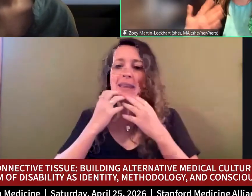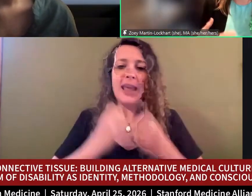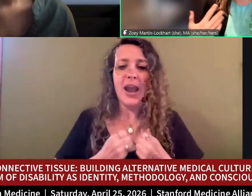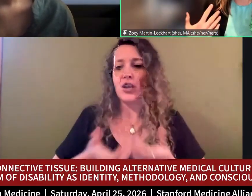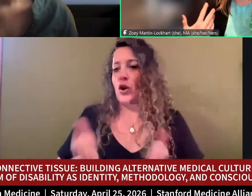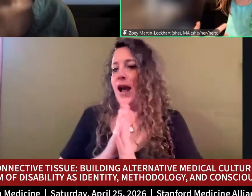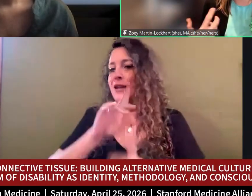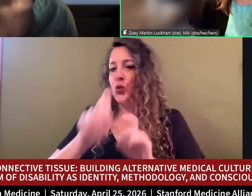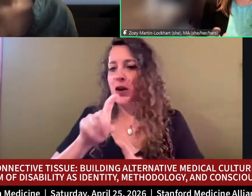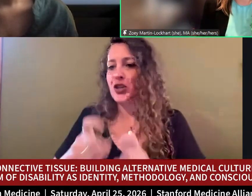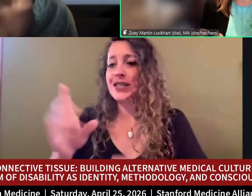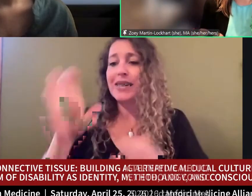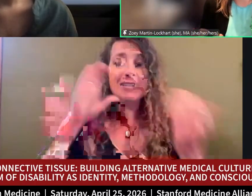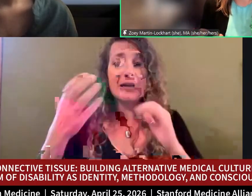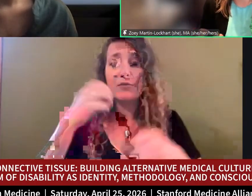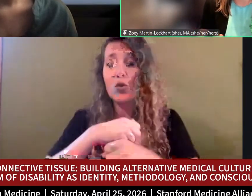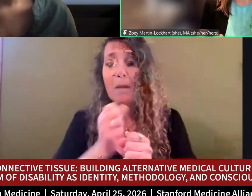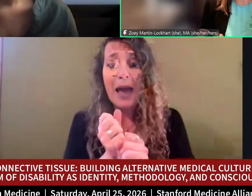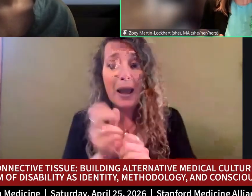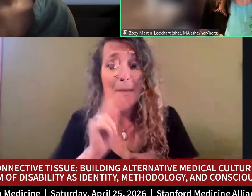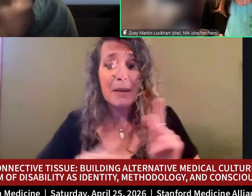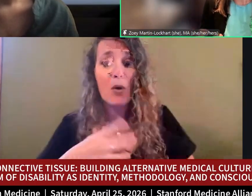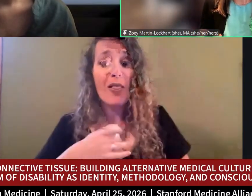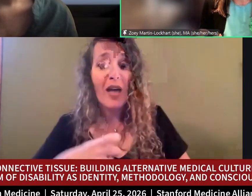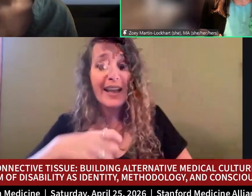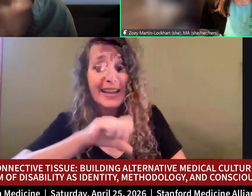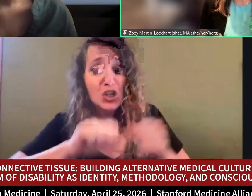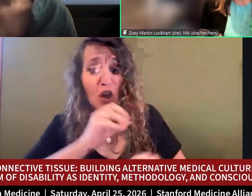Like it actually seems to make people like each other more.